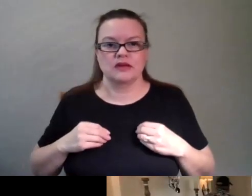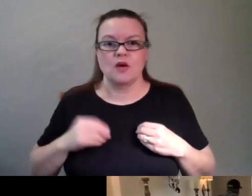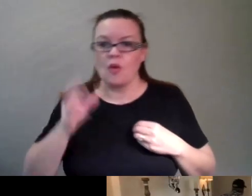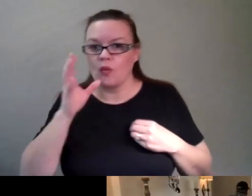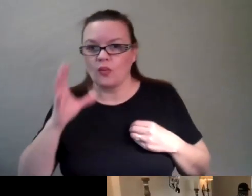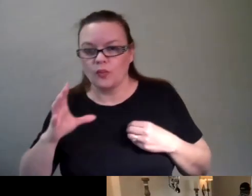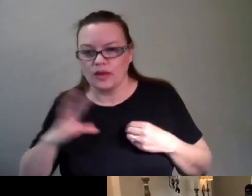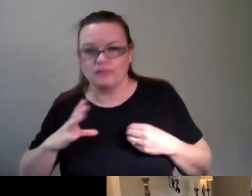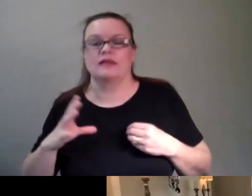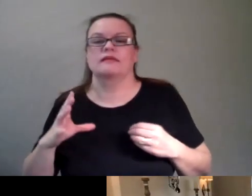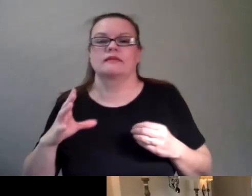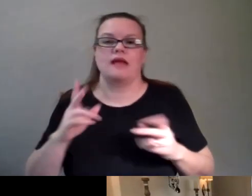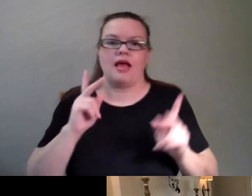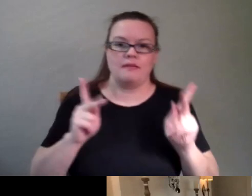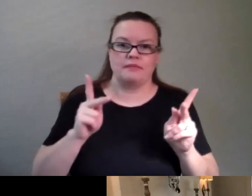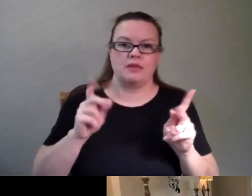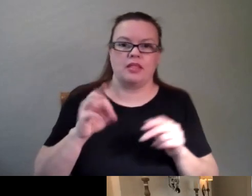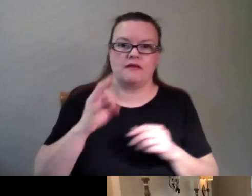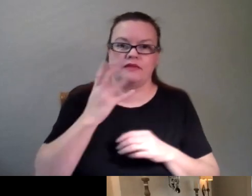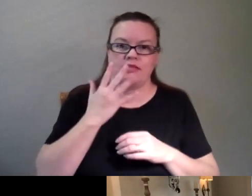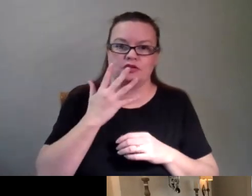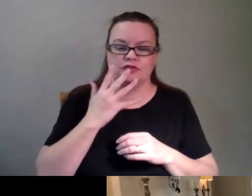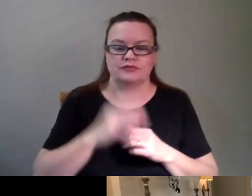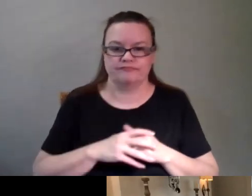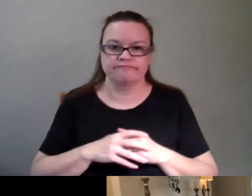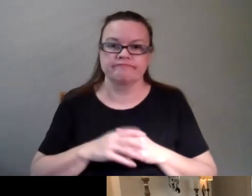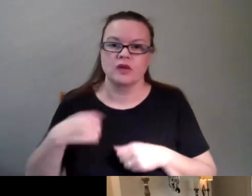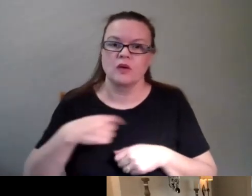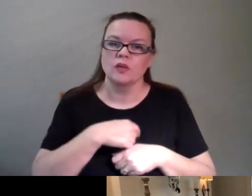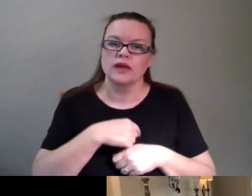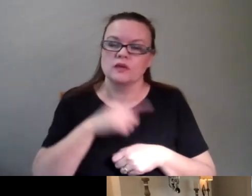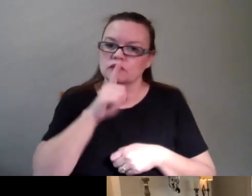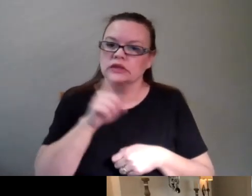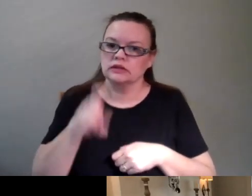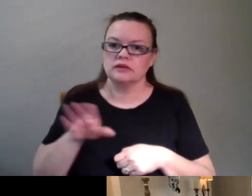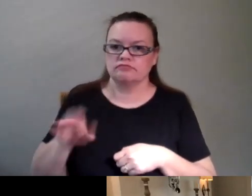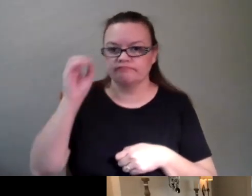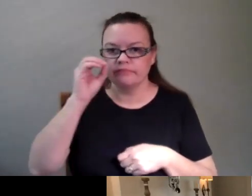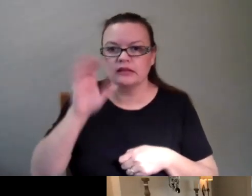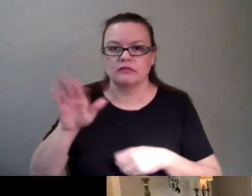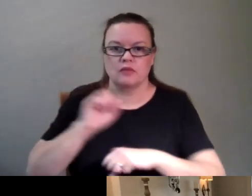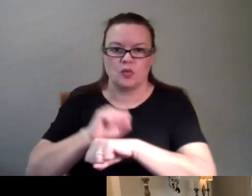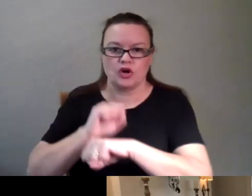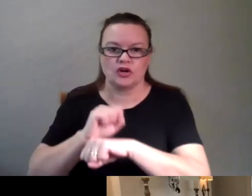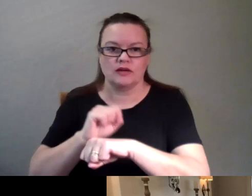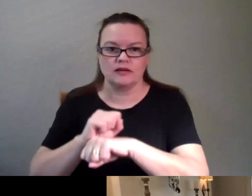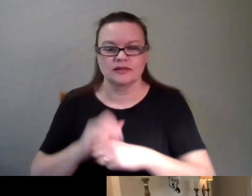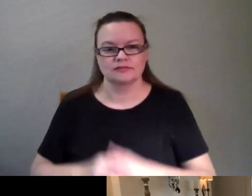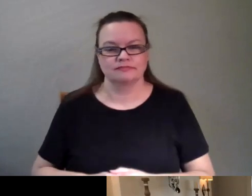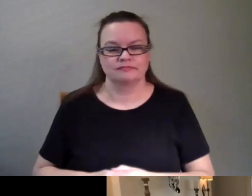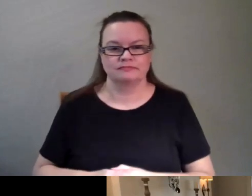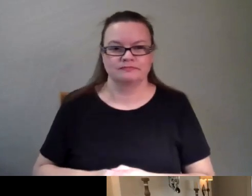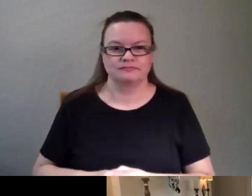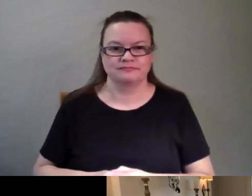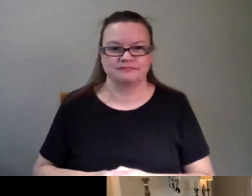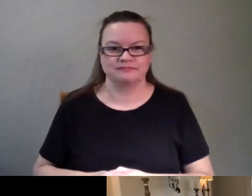obtain that power. But the great news about polling is people will, you know, they'll fuss and fume and all this stuff, and then